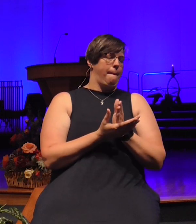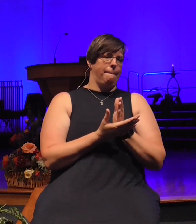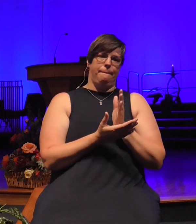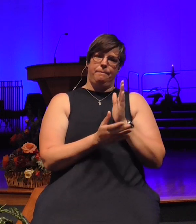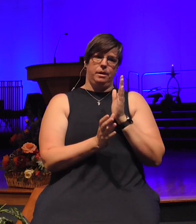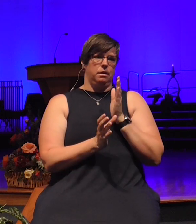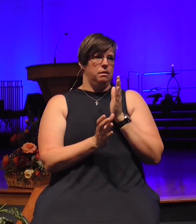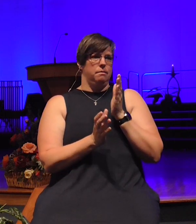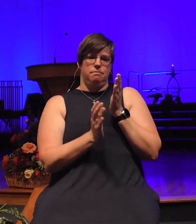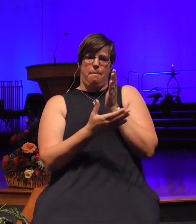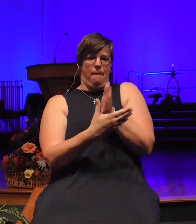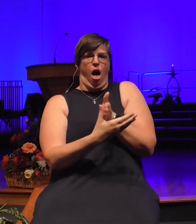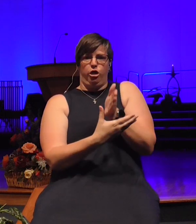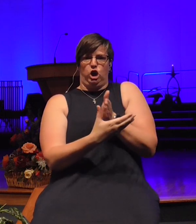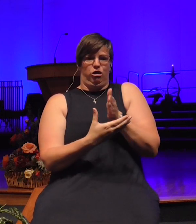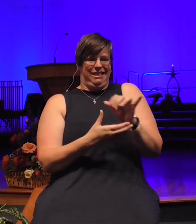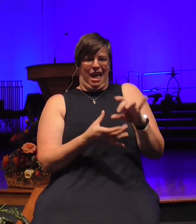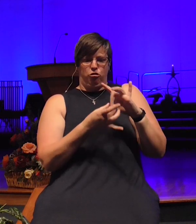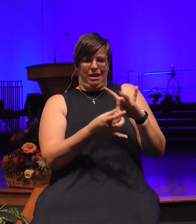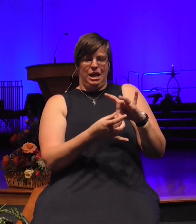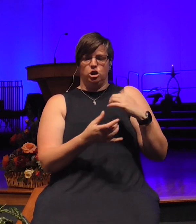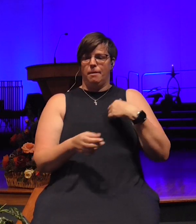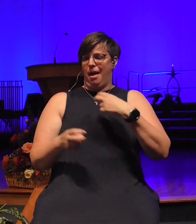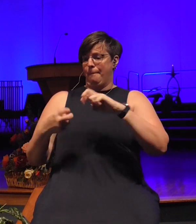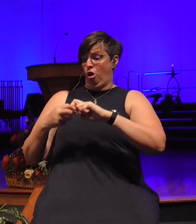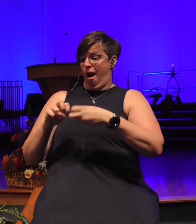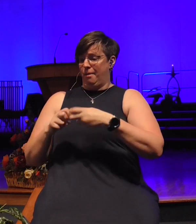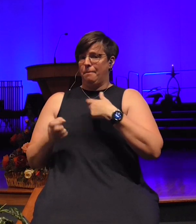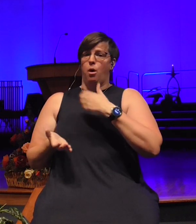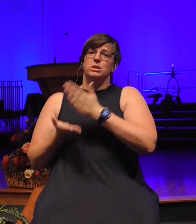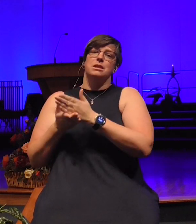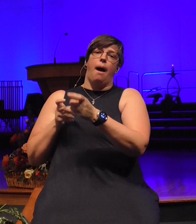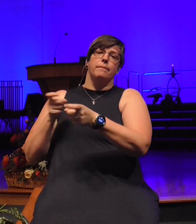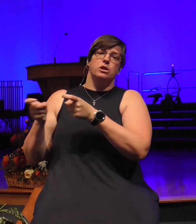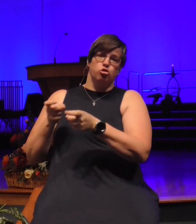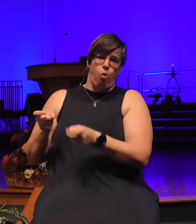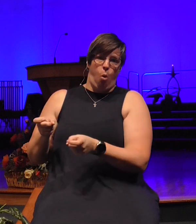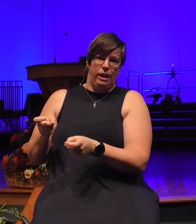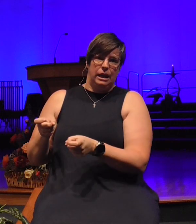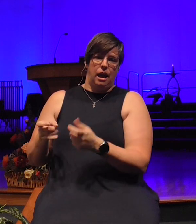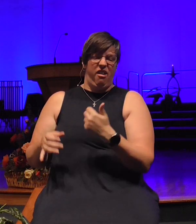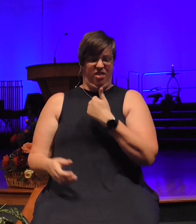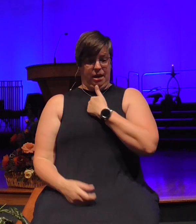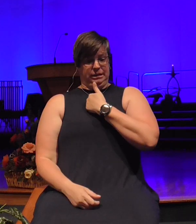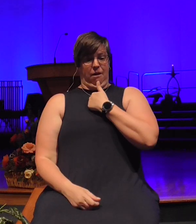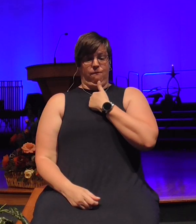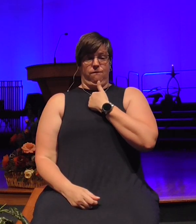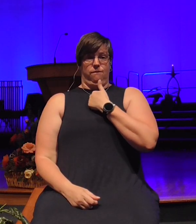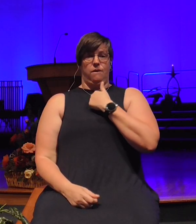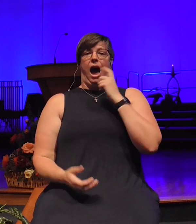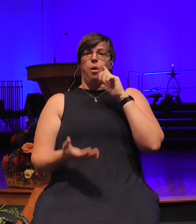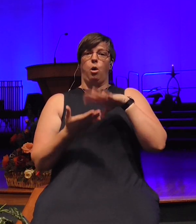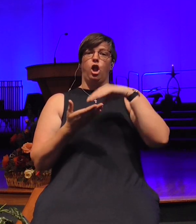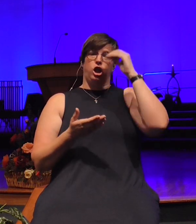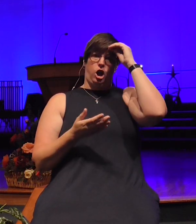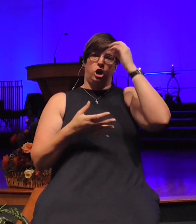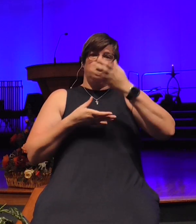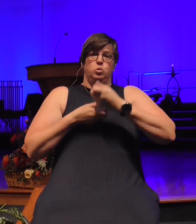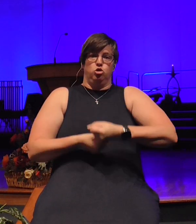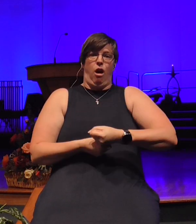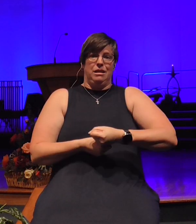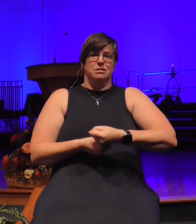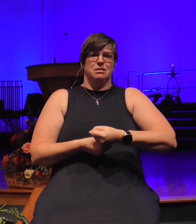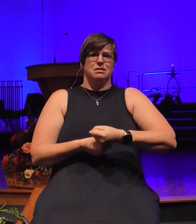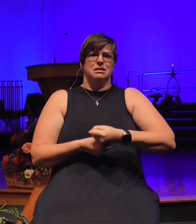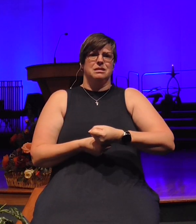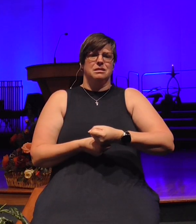This problem, I'm going to stop trying to control it. This self that I am, I'm going to learn to